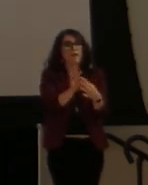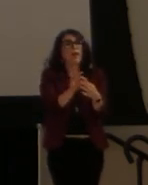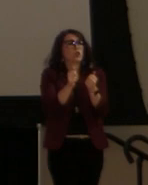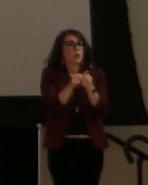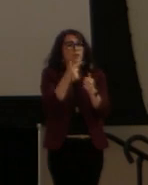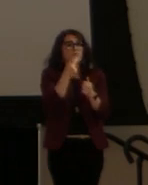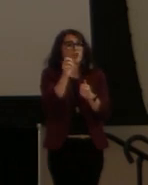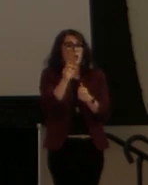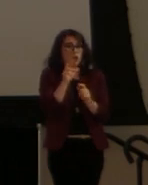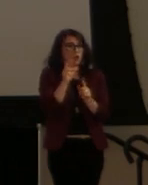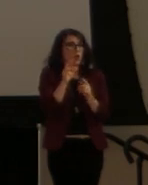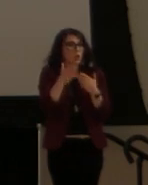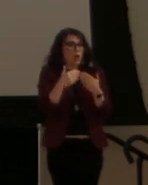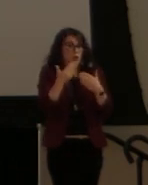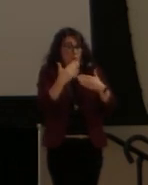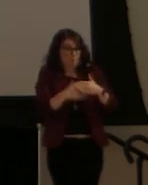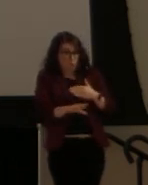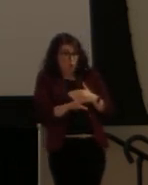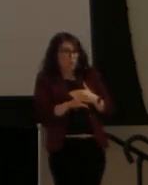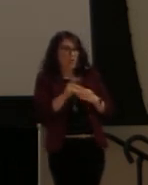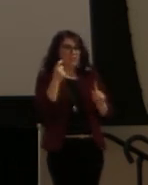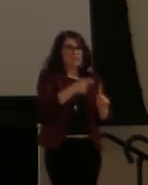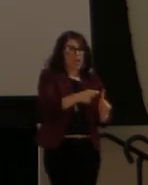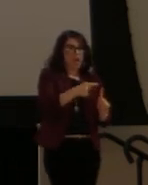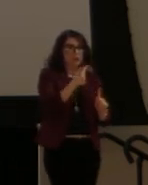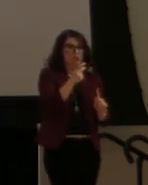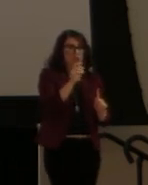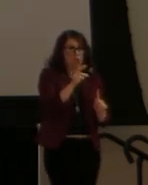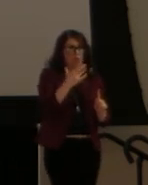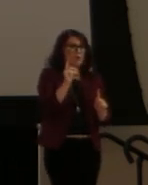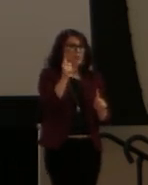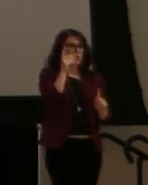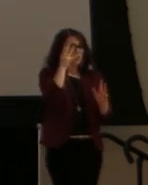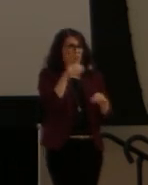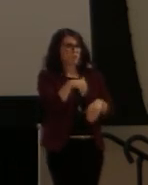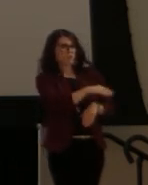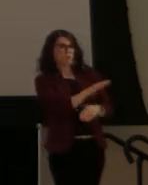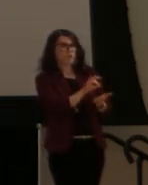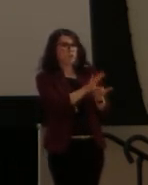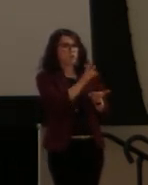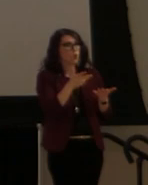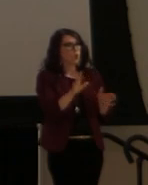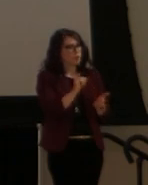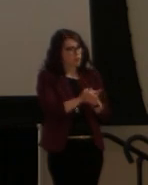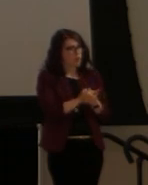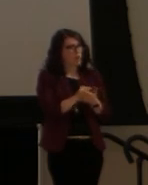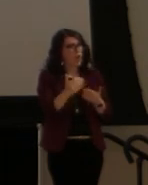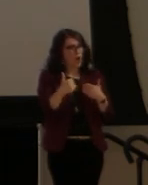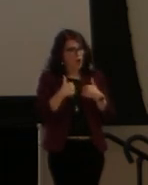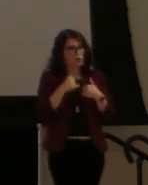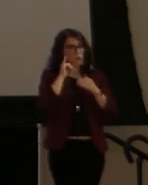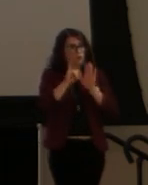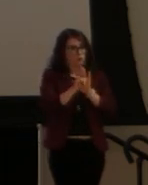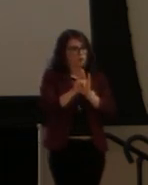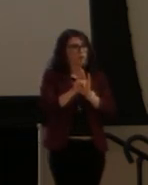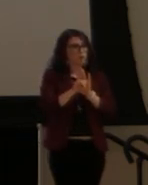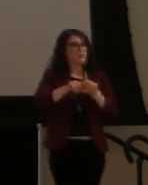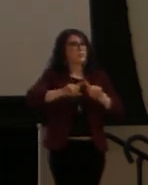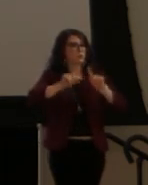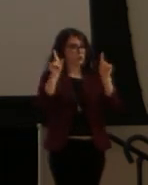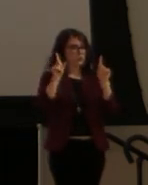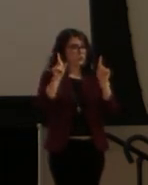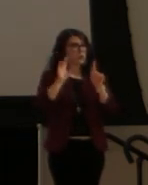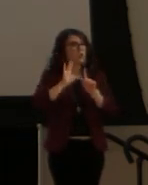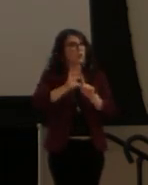gender they were assigned at birth based on their presumed sex at birth. For transgender persons, they, compared